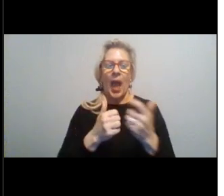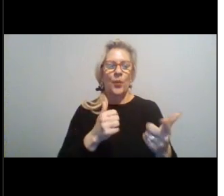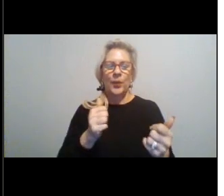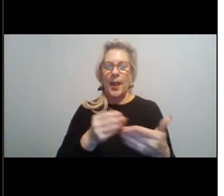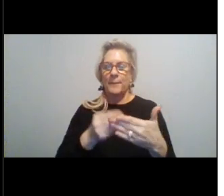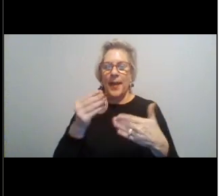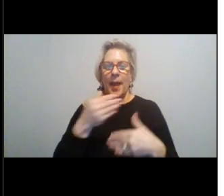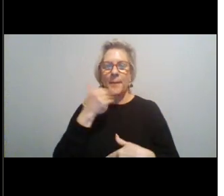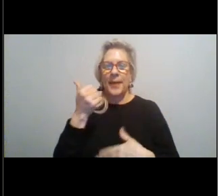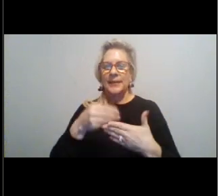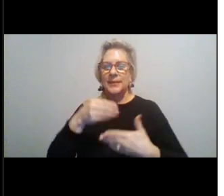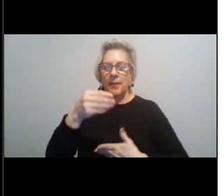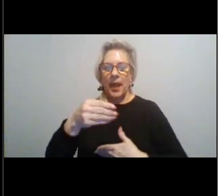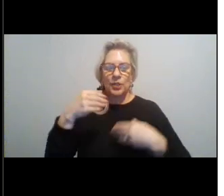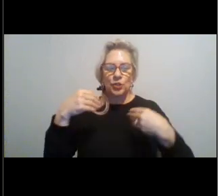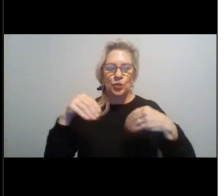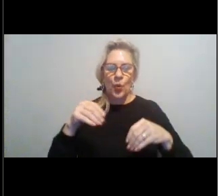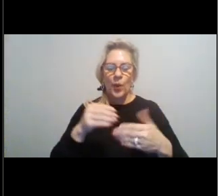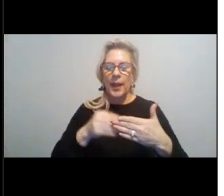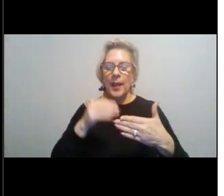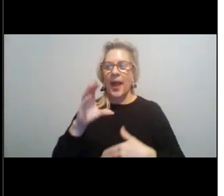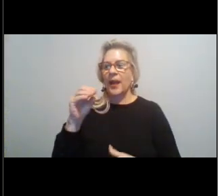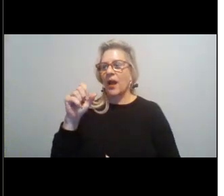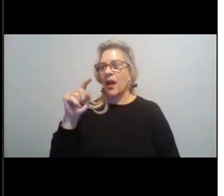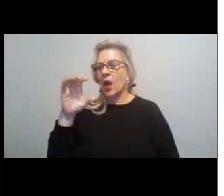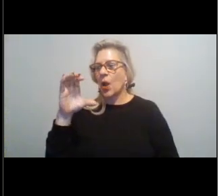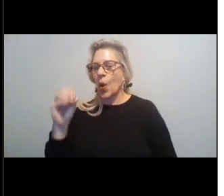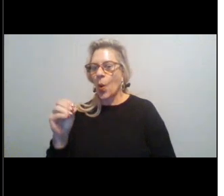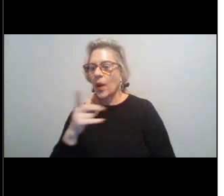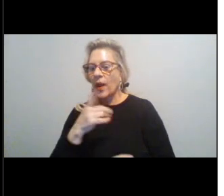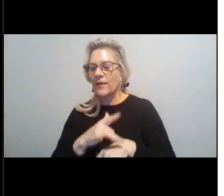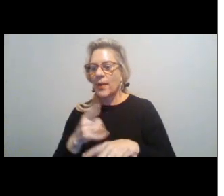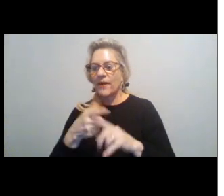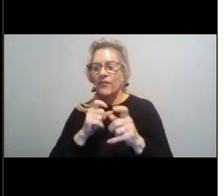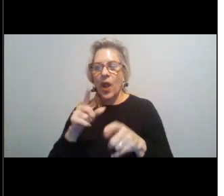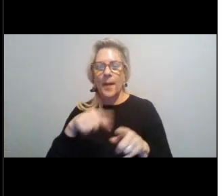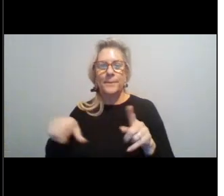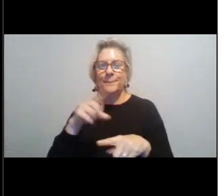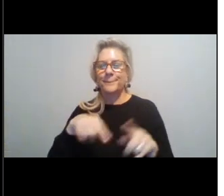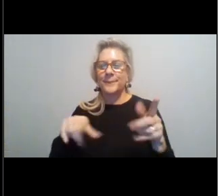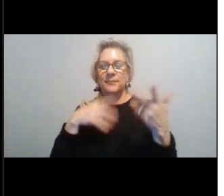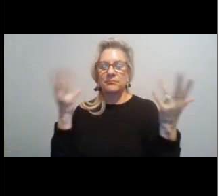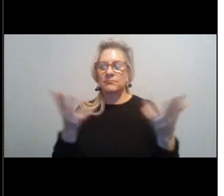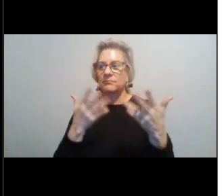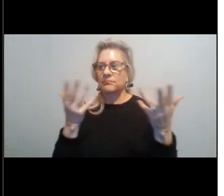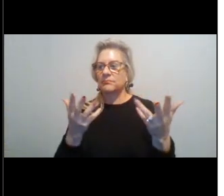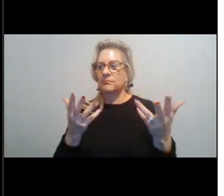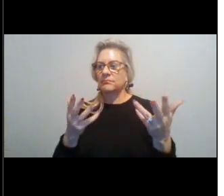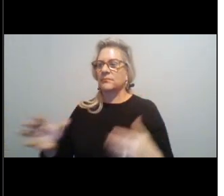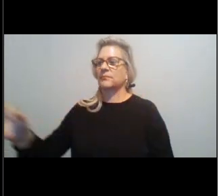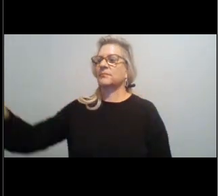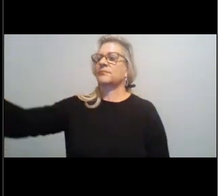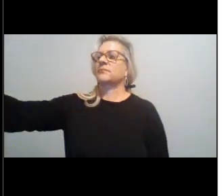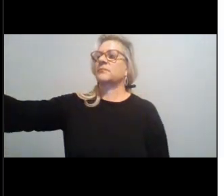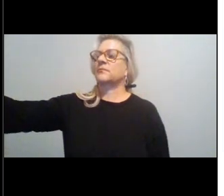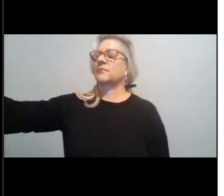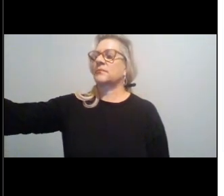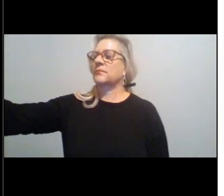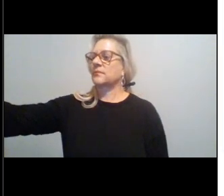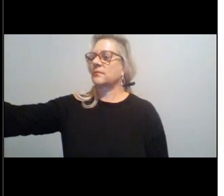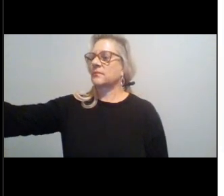at Costco, and they're available from neighbor electric vehicles all the way down to